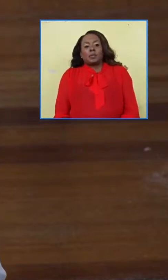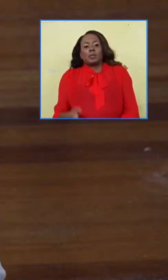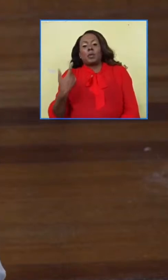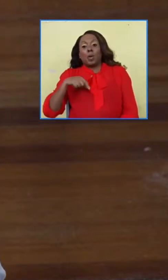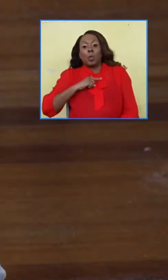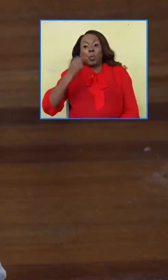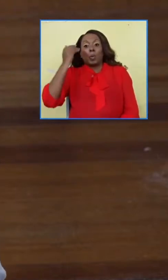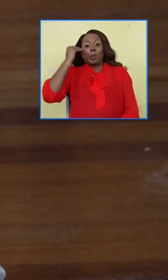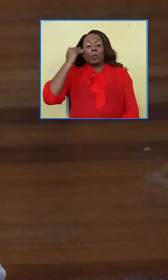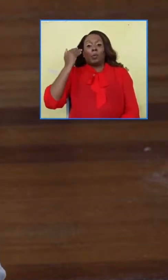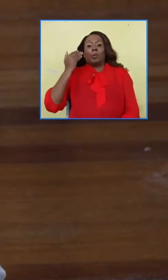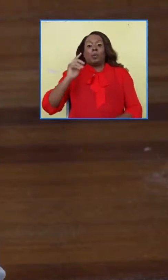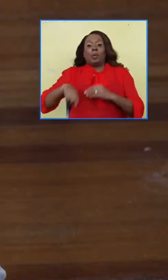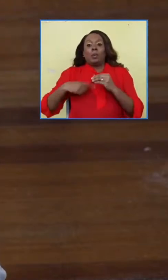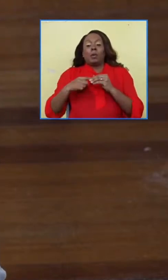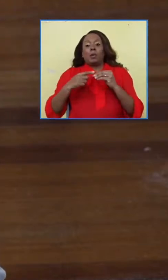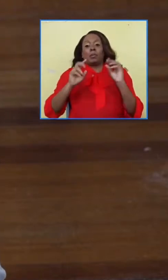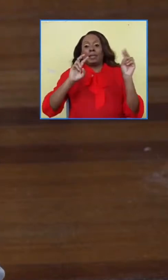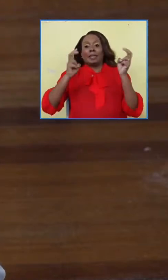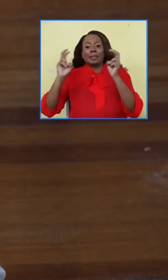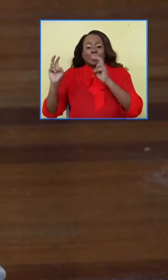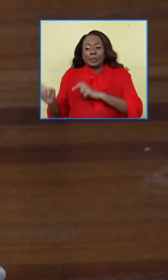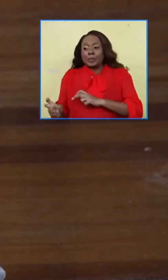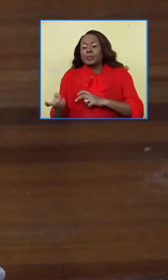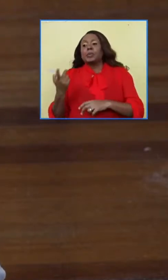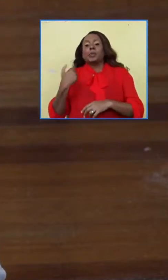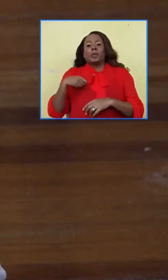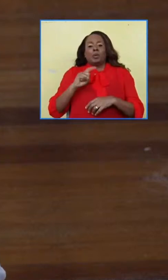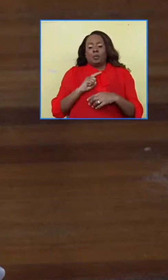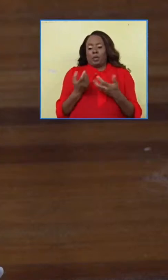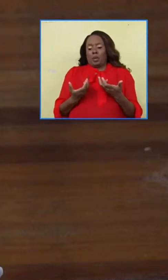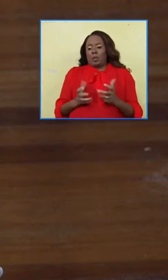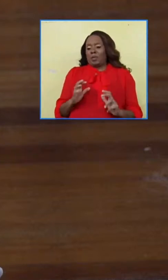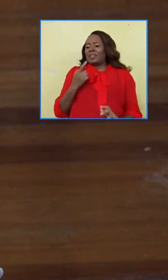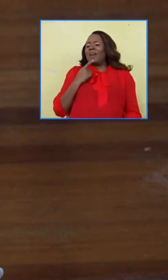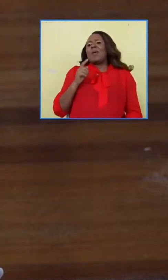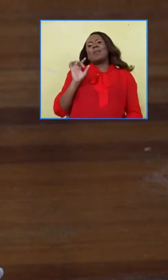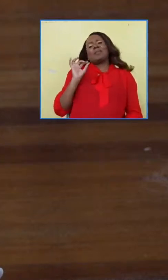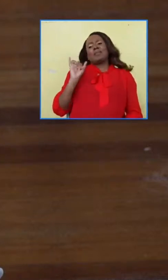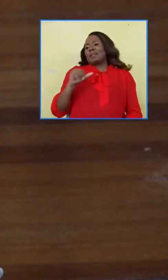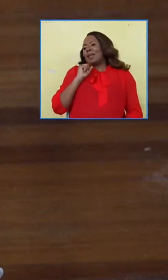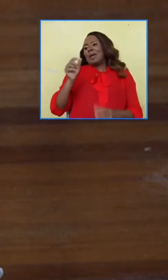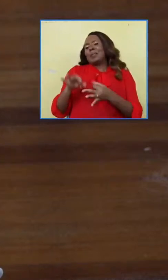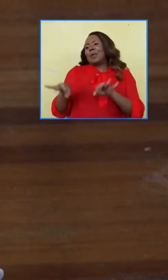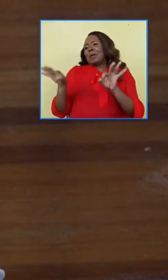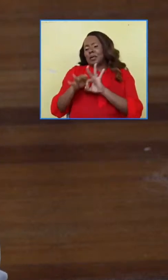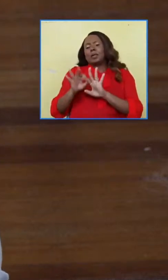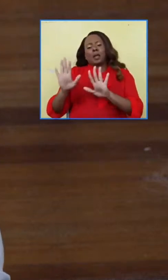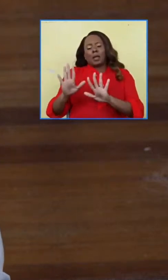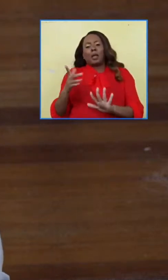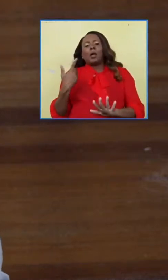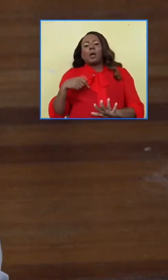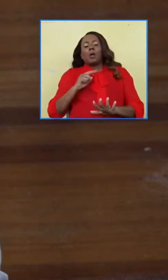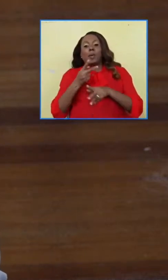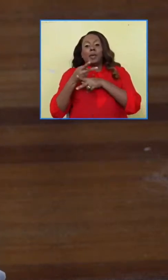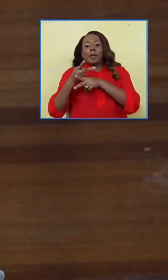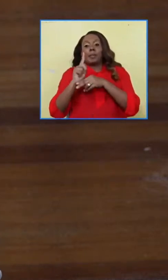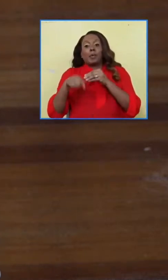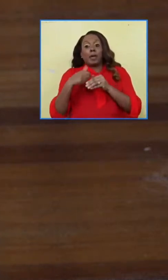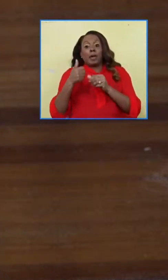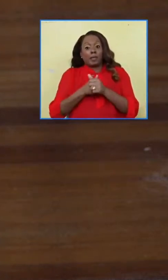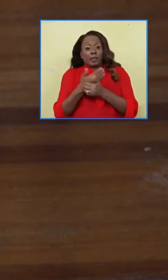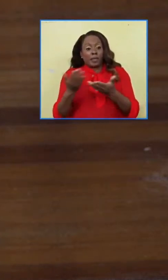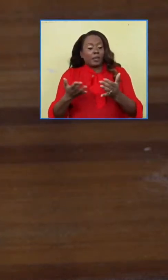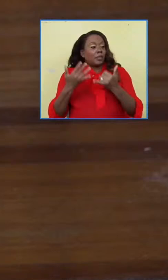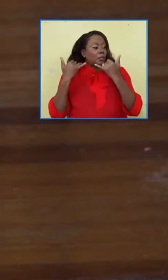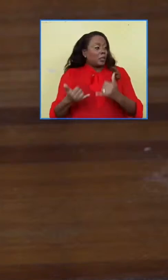are, without underweighting or saying they're not important, all the other things that people are concerned about. So with that, Derek, I think I'm going